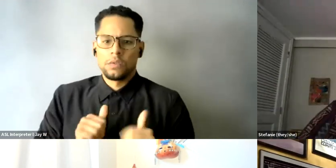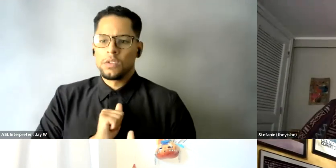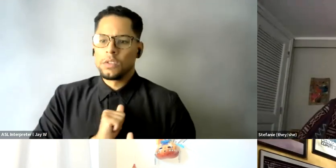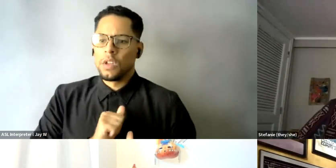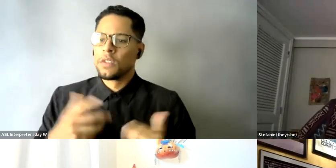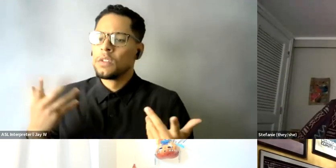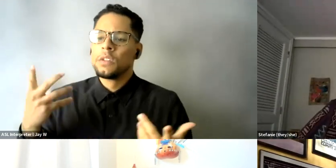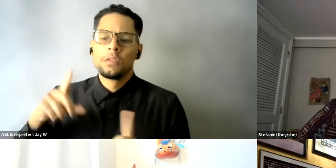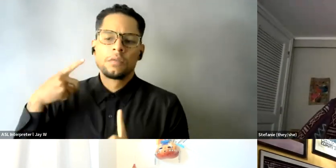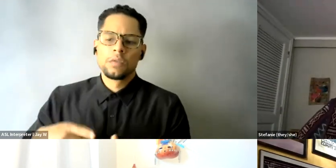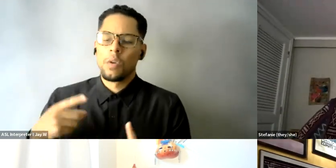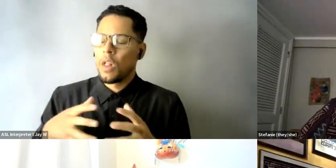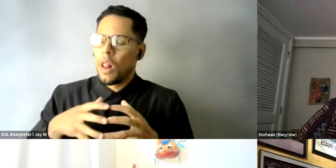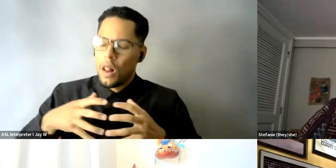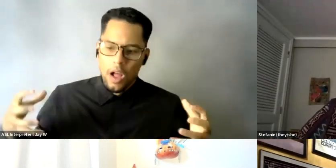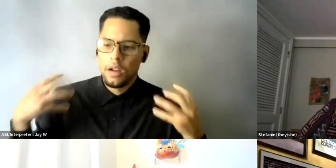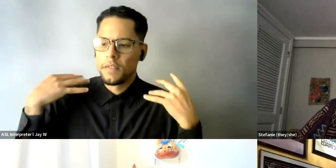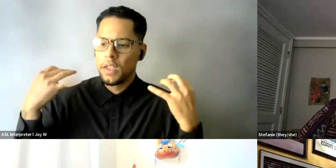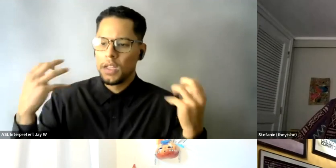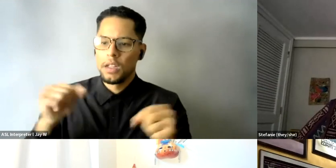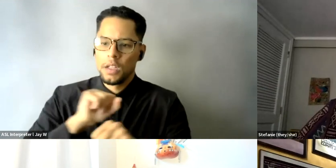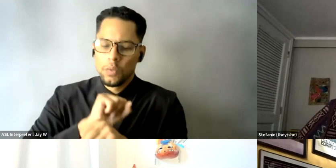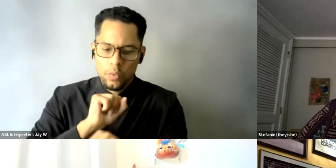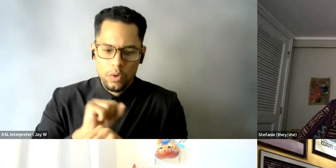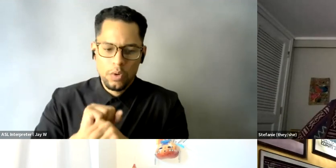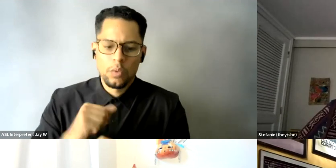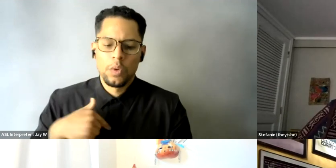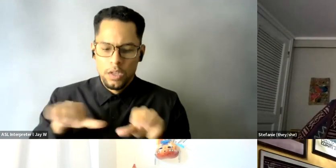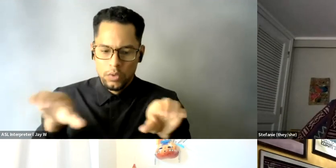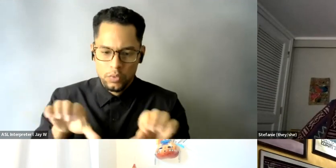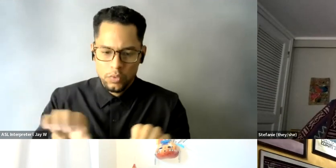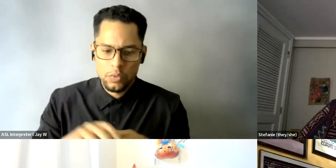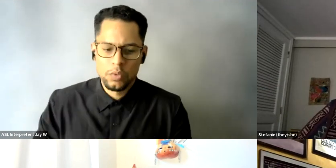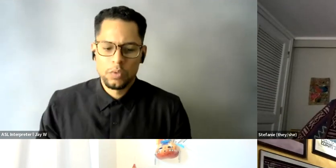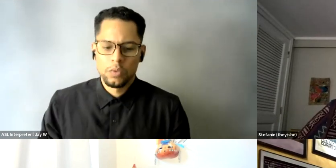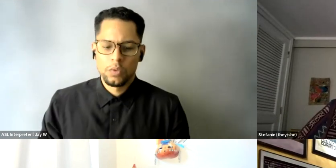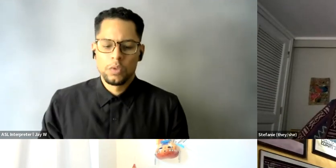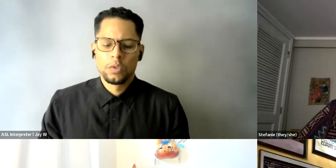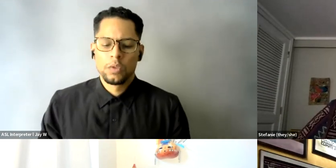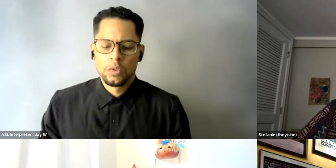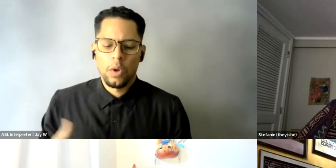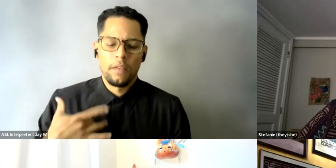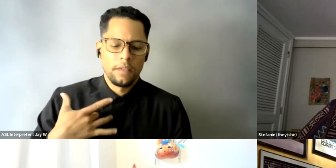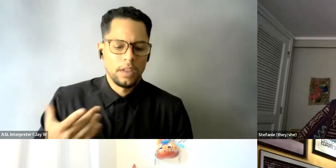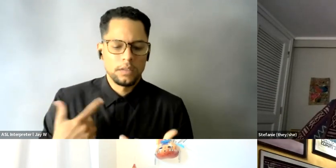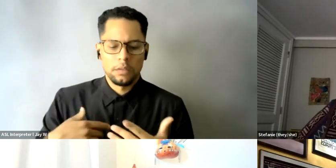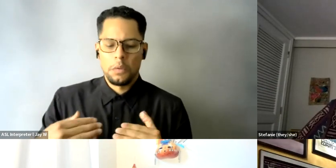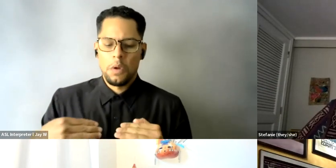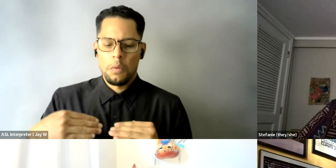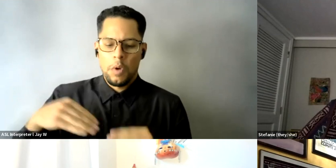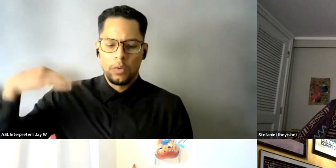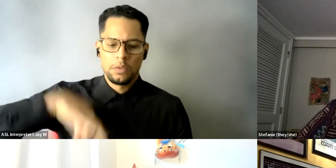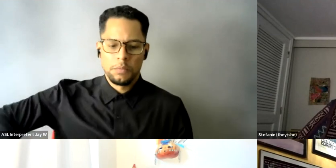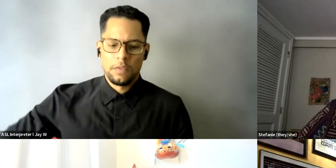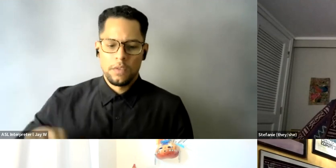can do. So I guess I would just bring that to the conversation, because I think that that's like probably the most useful thing I could say in this context.